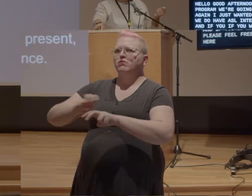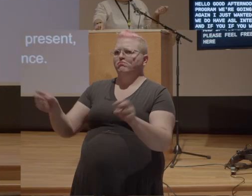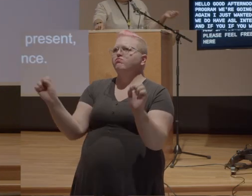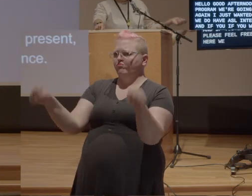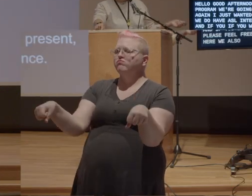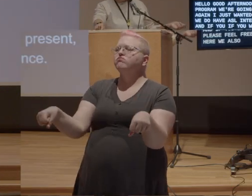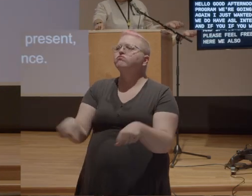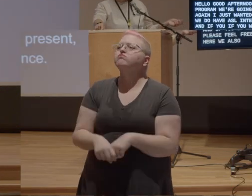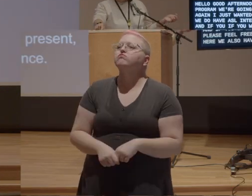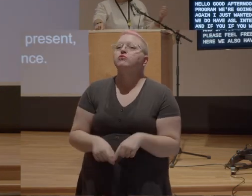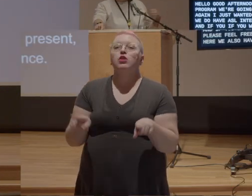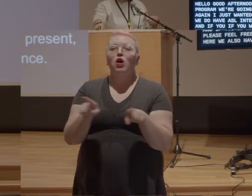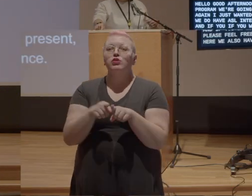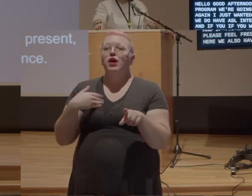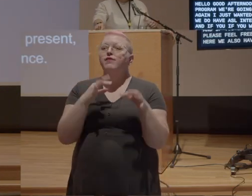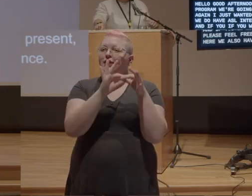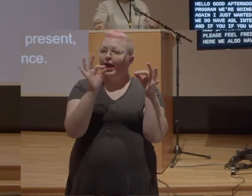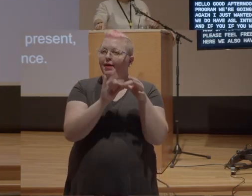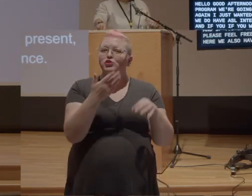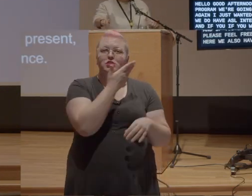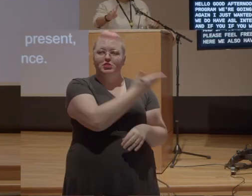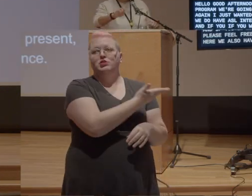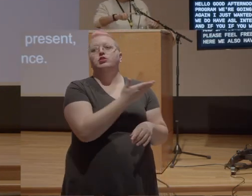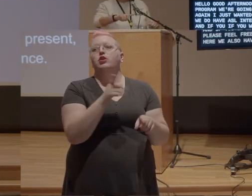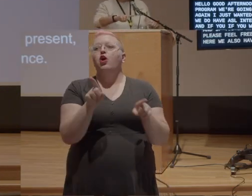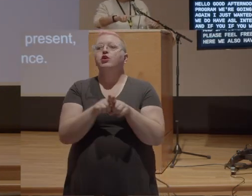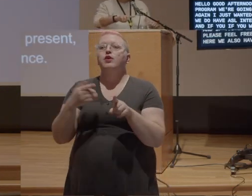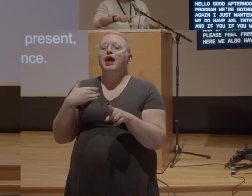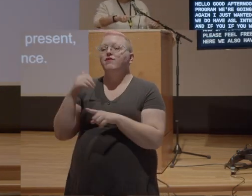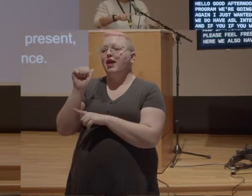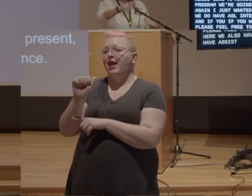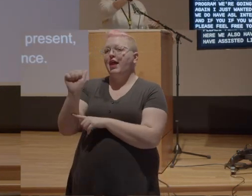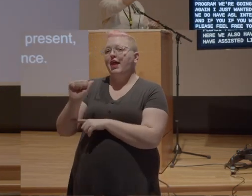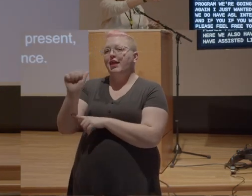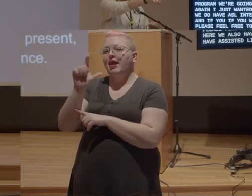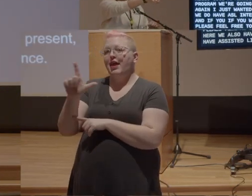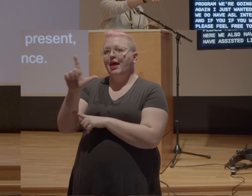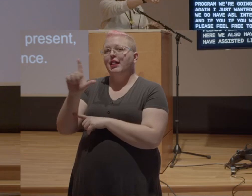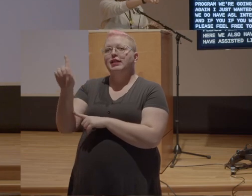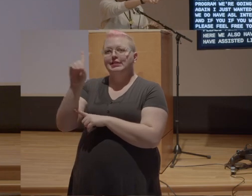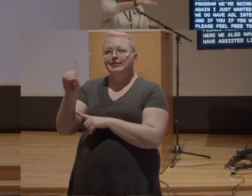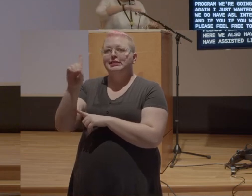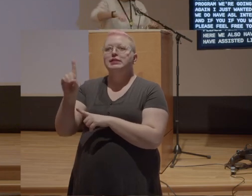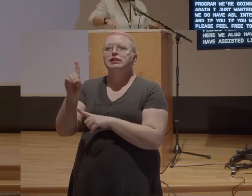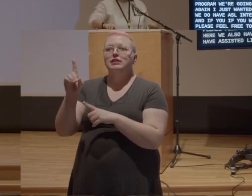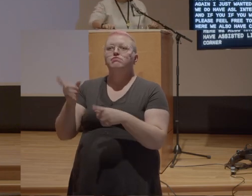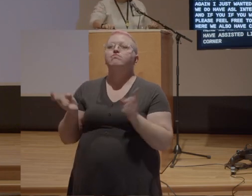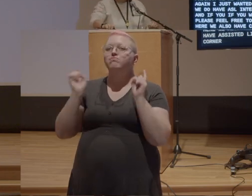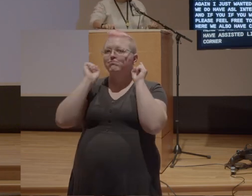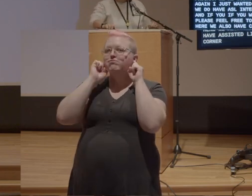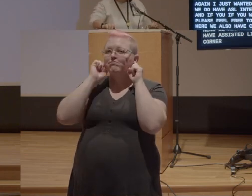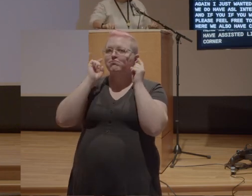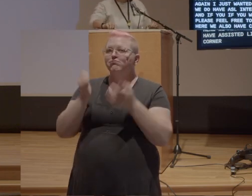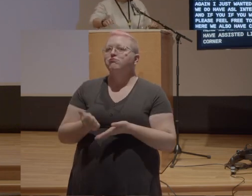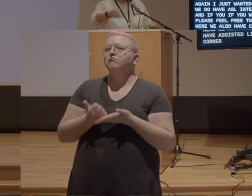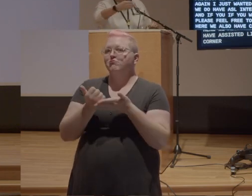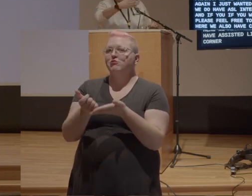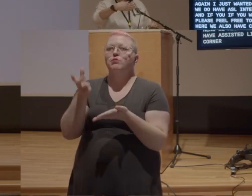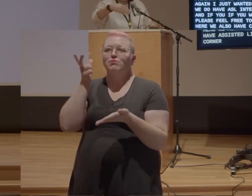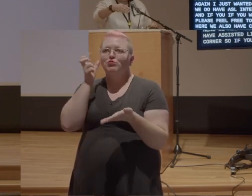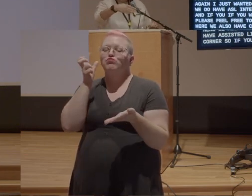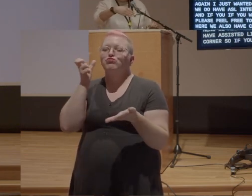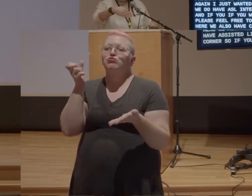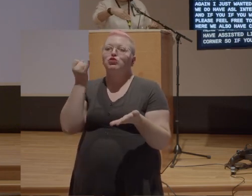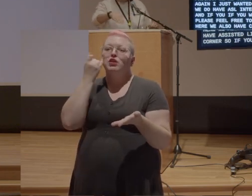We also have captions available, and we also have assisted listening devices over in this corner. So if you would like to